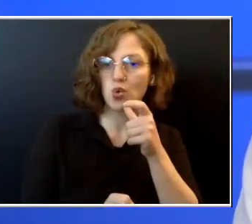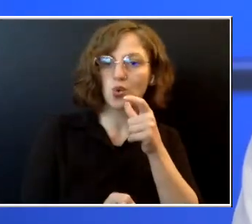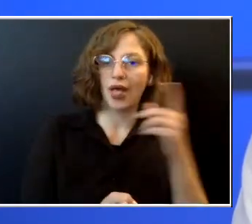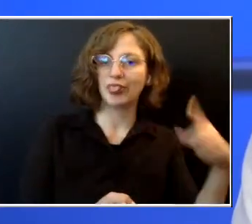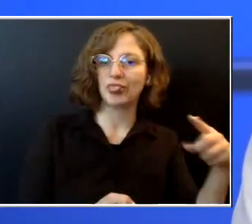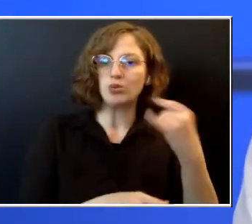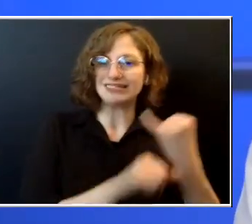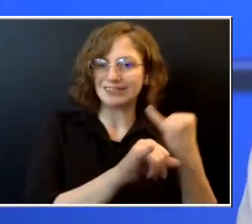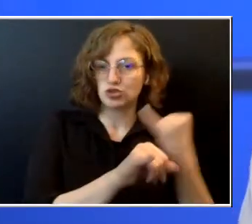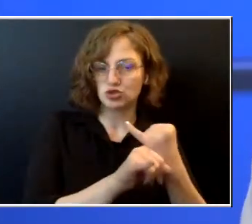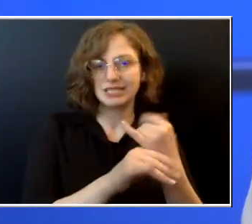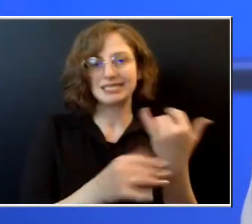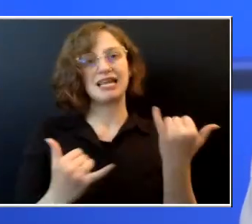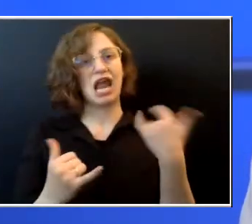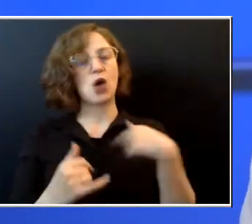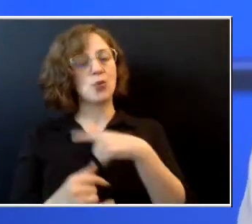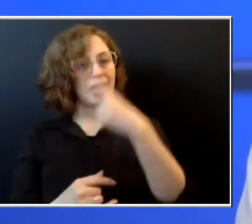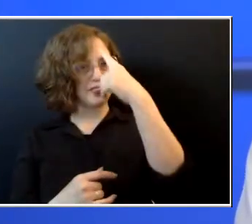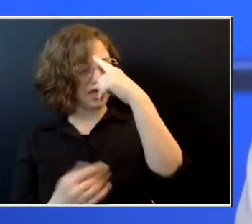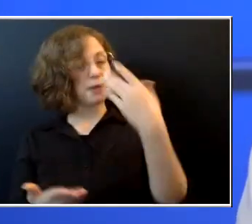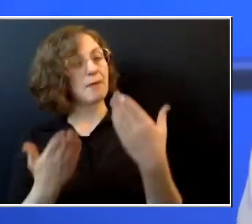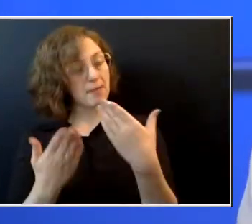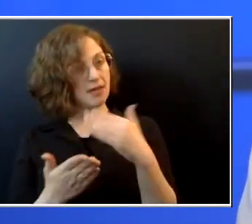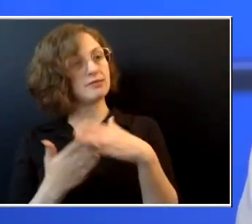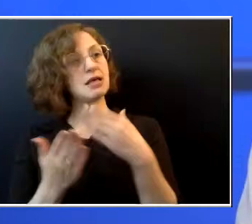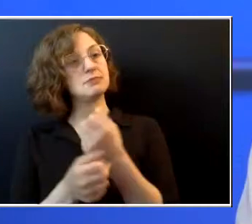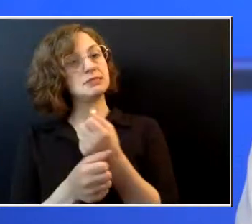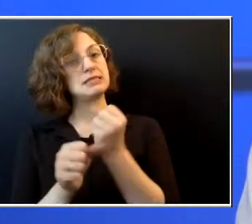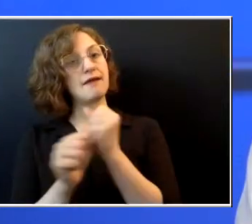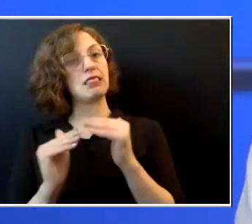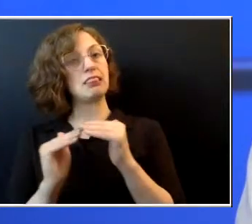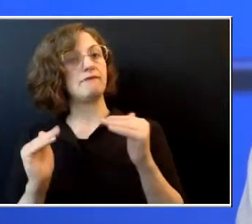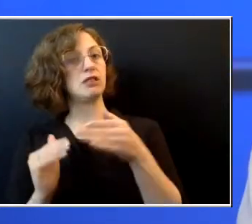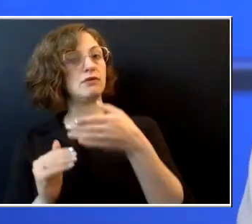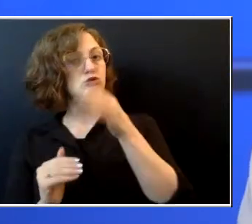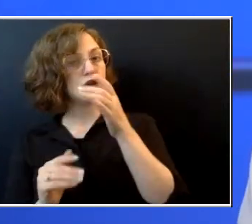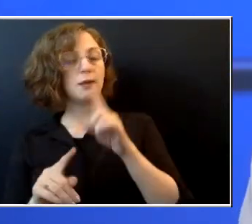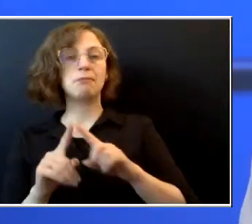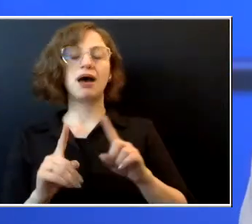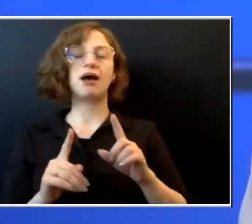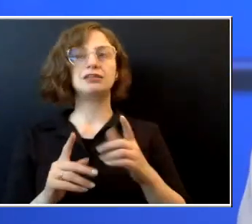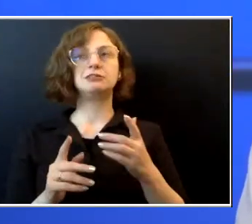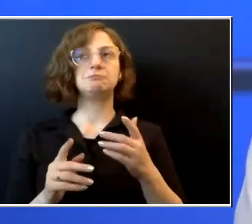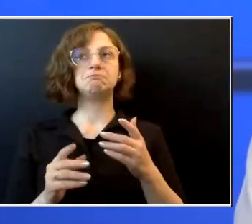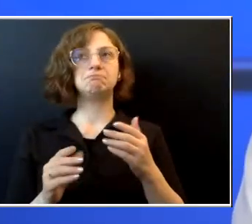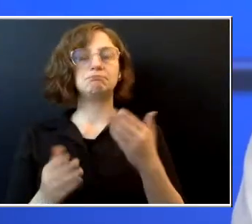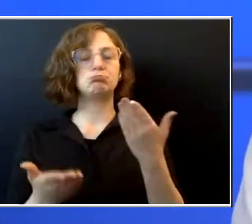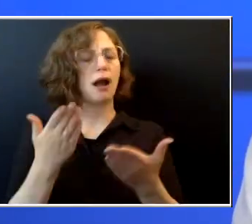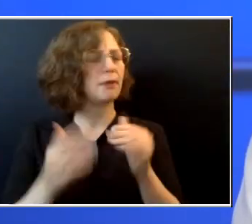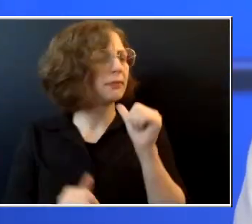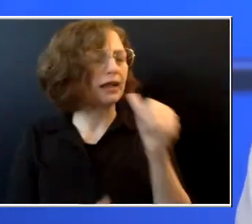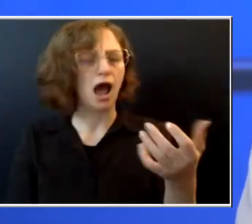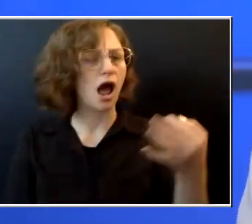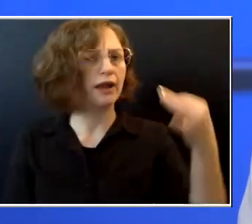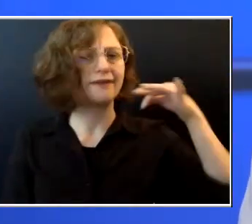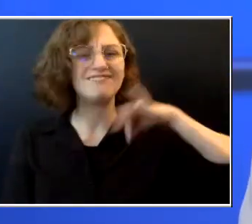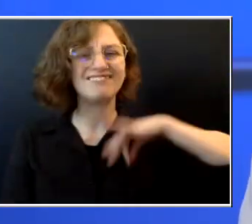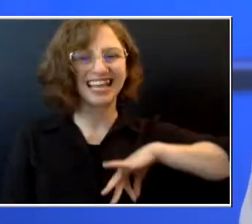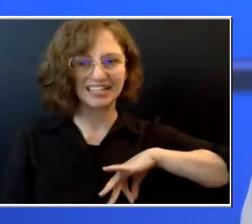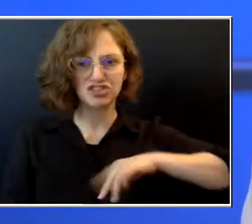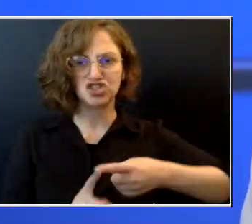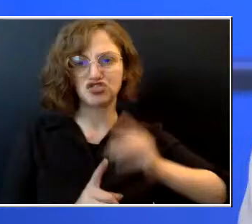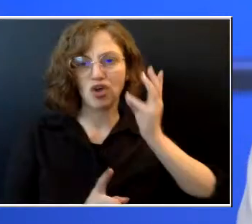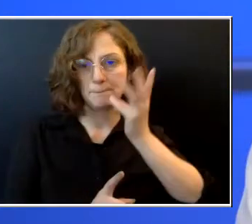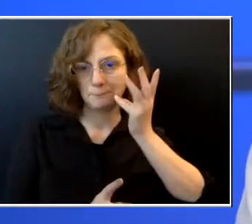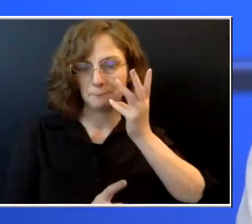safe levels of drinking, but there's probably not an advantage. That is becoming more and more clear if you take out the data that's been